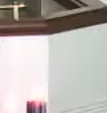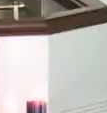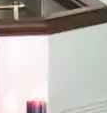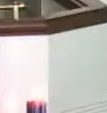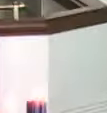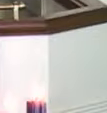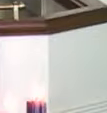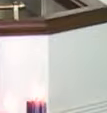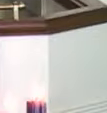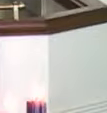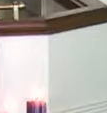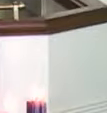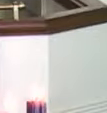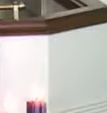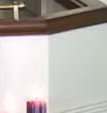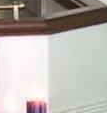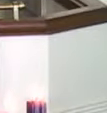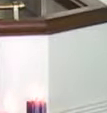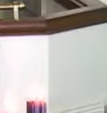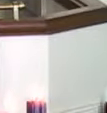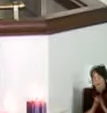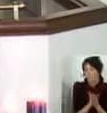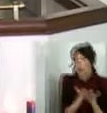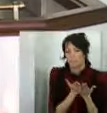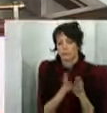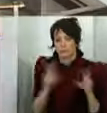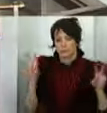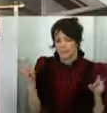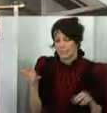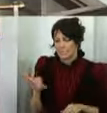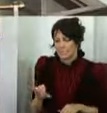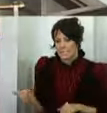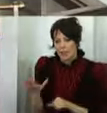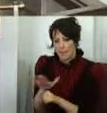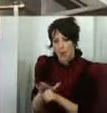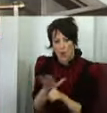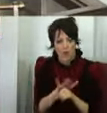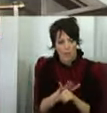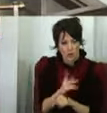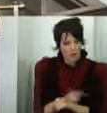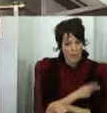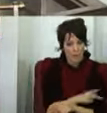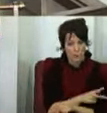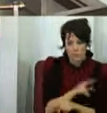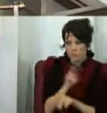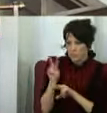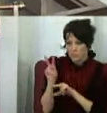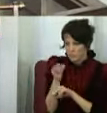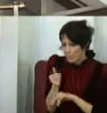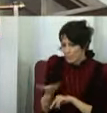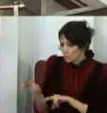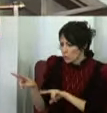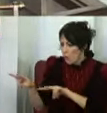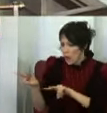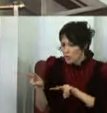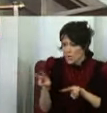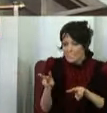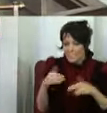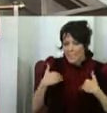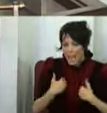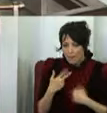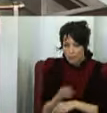Version. And in the same region there were shepherds out in the field, keeping watch over their flock by night. And